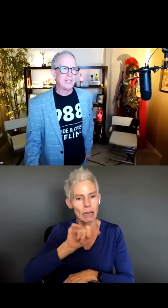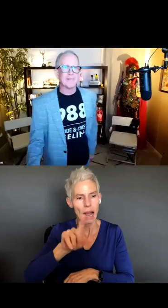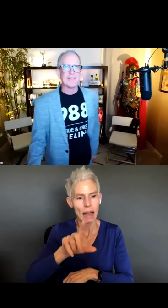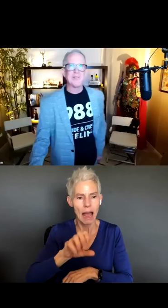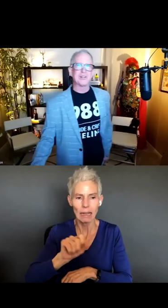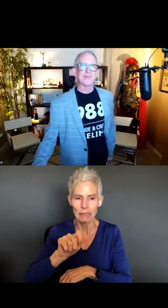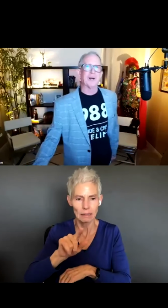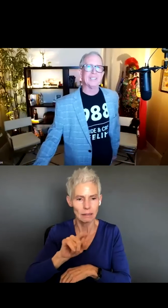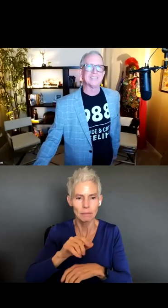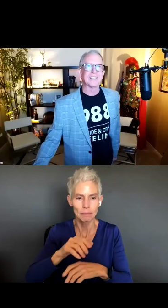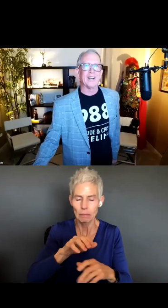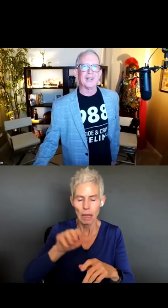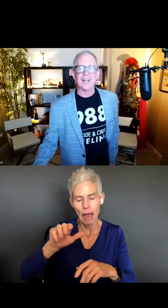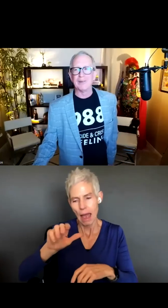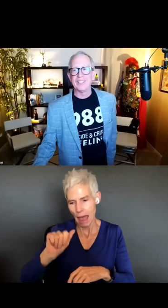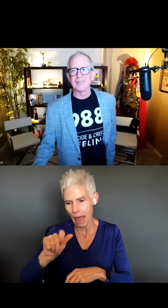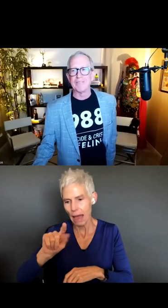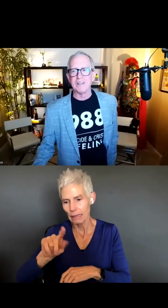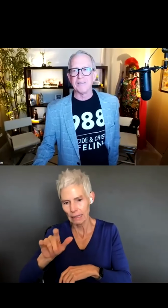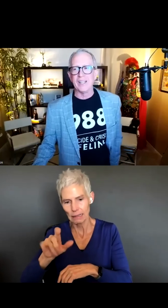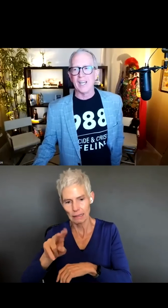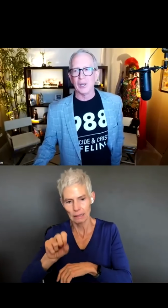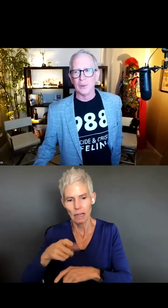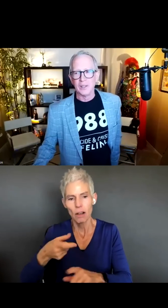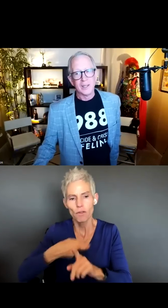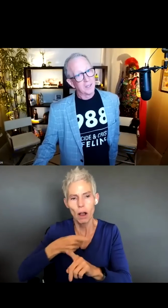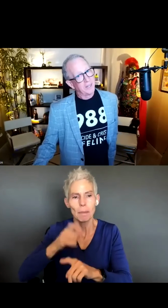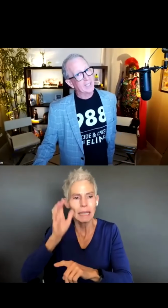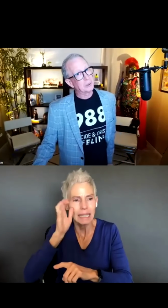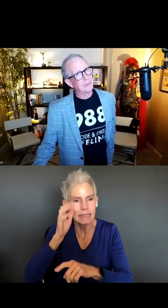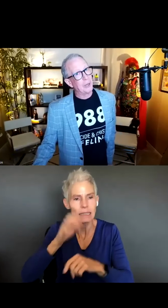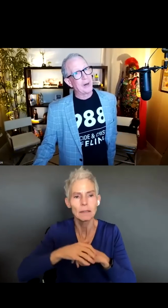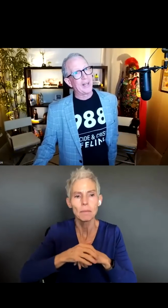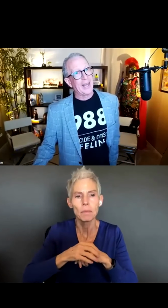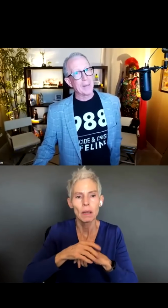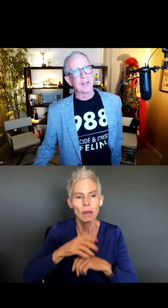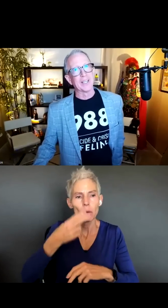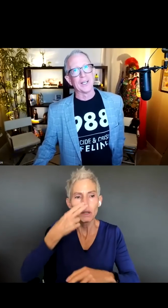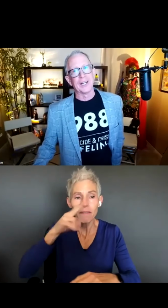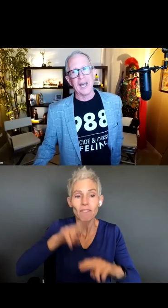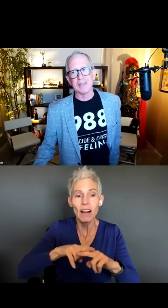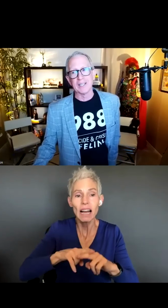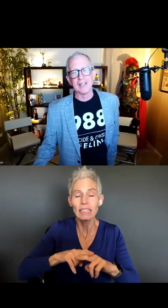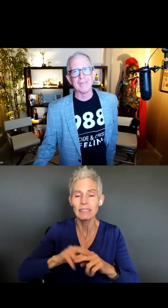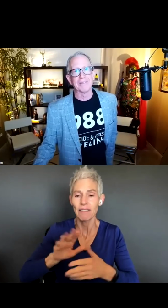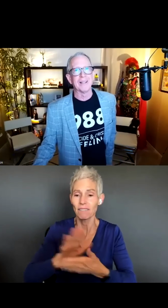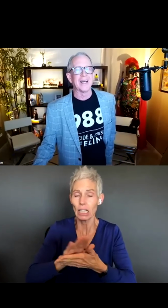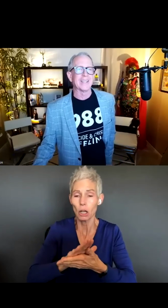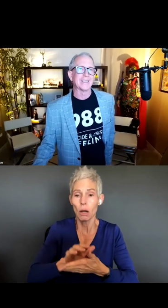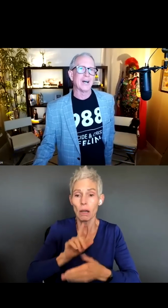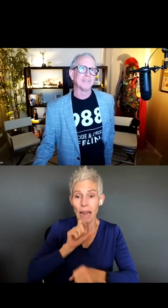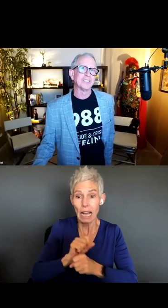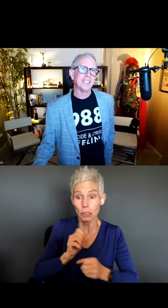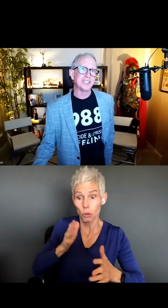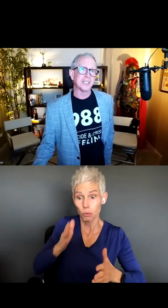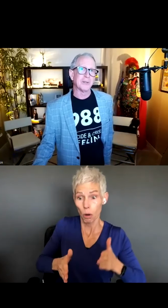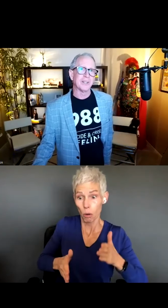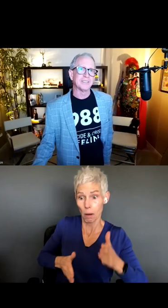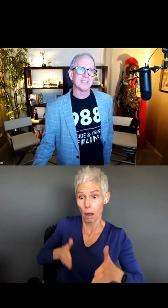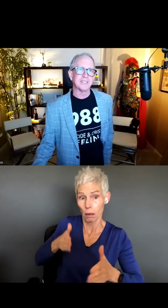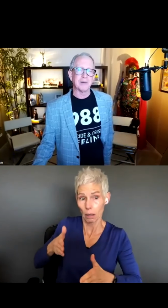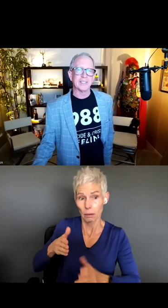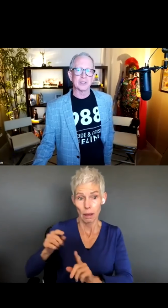should be the future of crisis care. And we did a fun video of an actual robot, Amica, having a lifelike